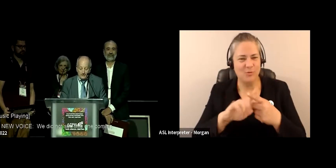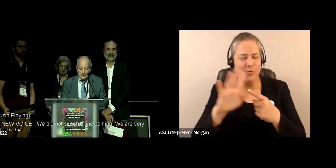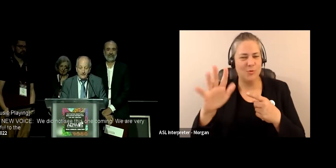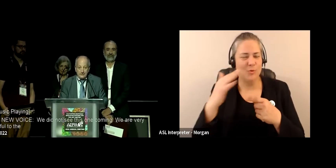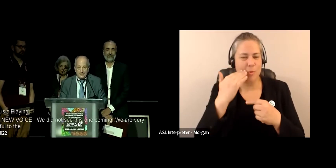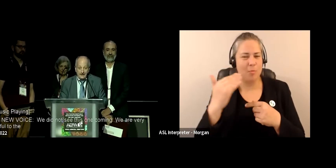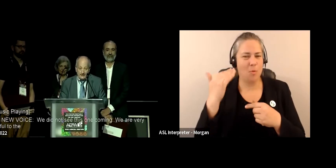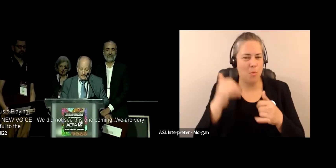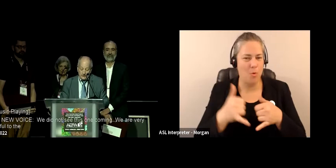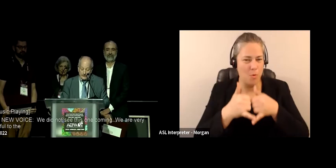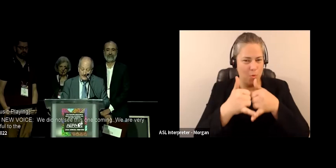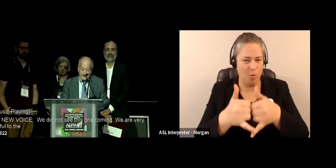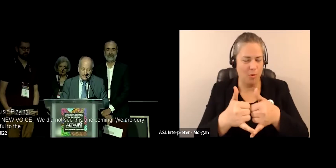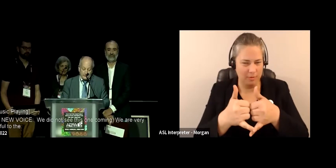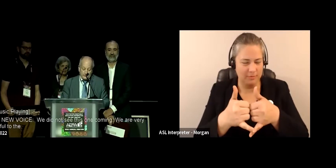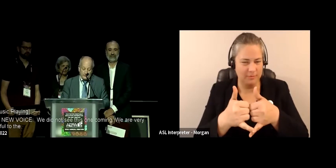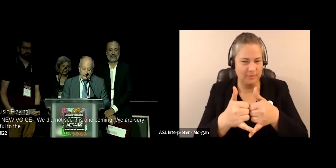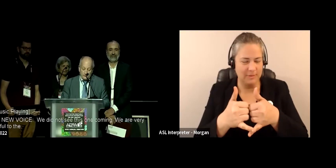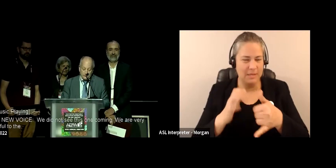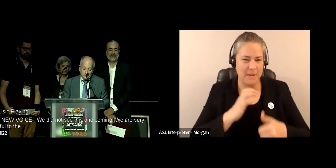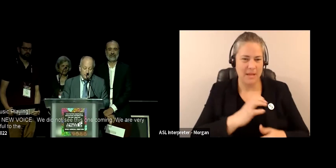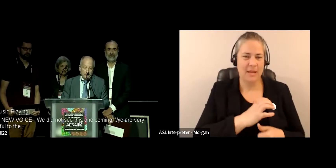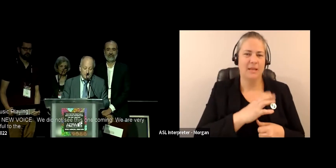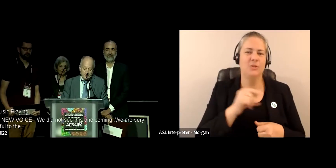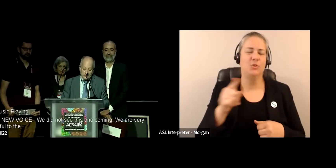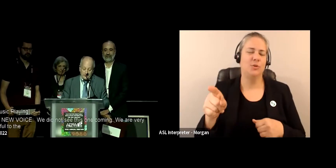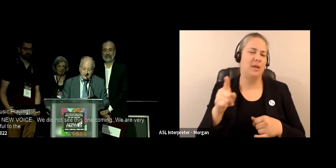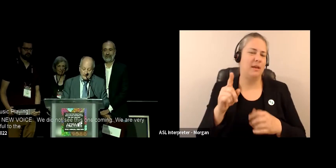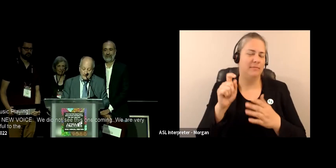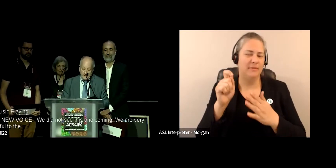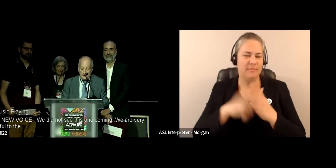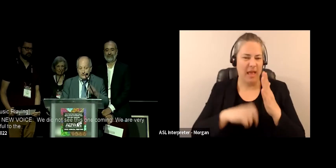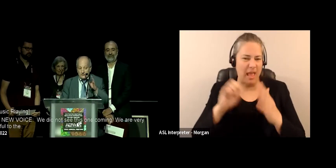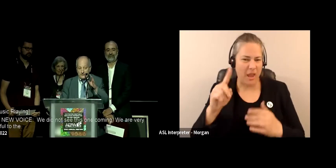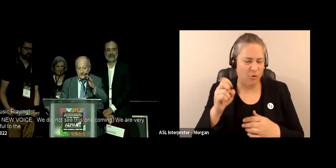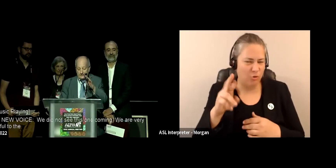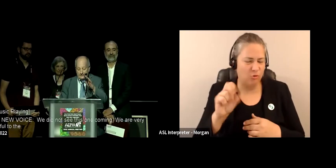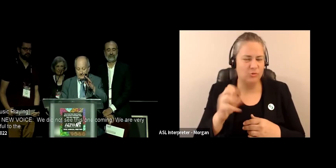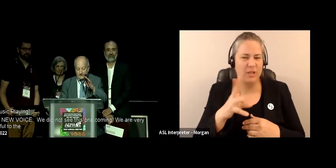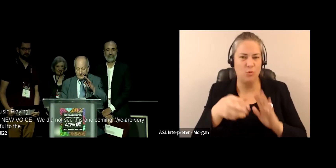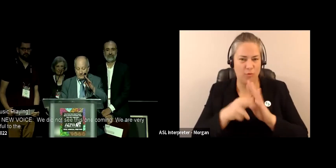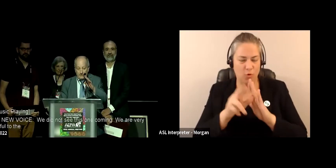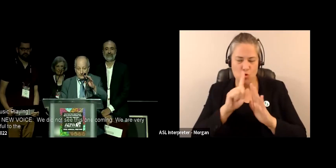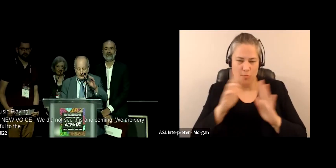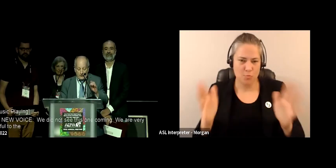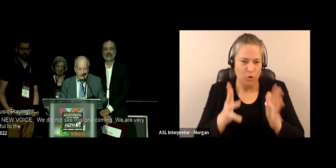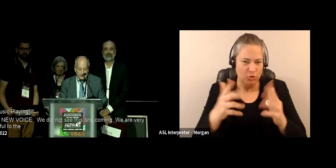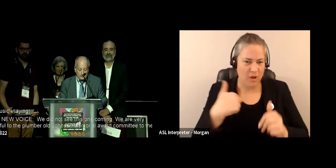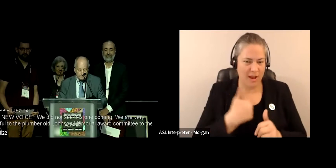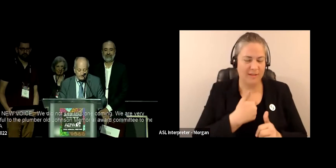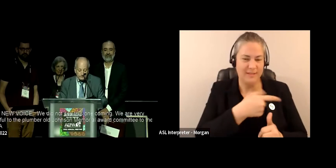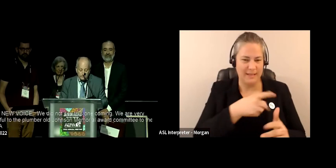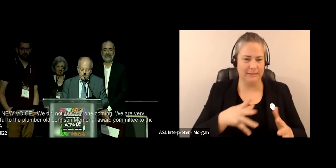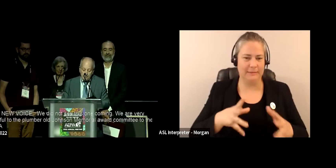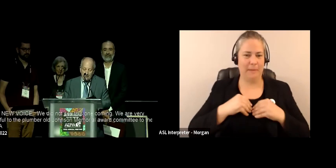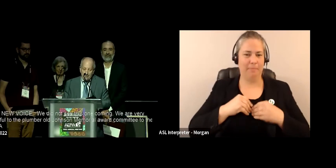Committee, to the AERJ editors and reviewers who both pushed us and ultimately accepted and published the